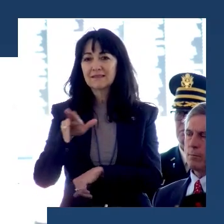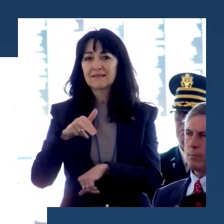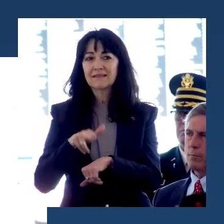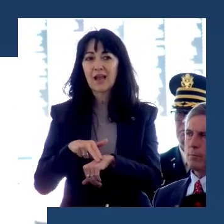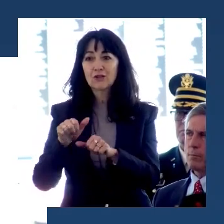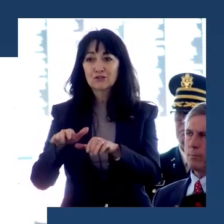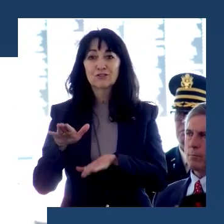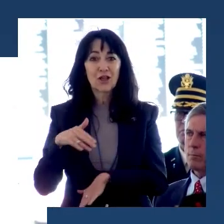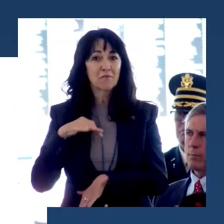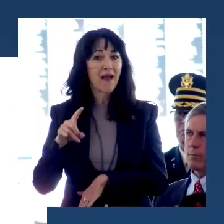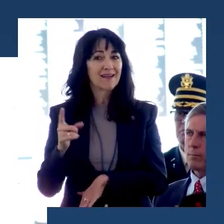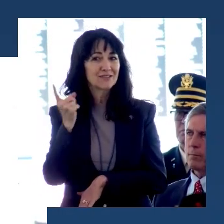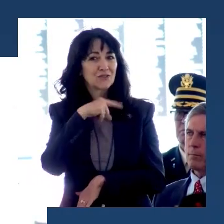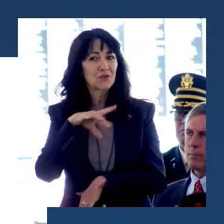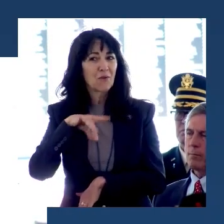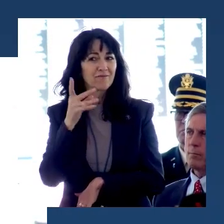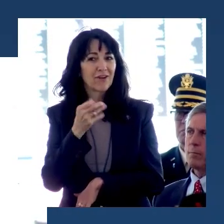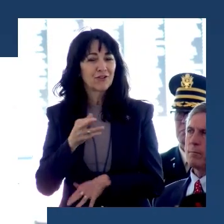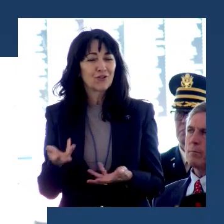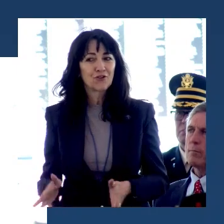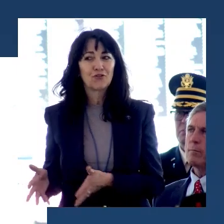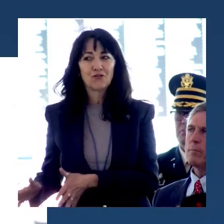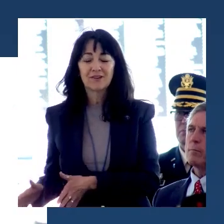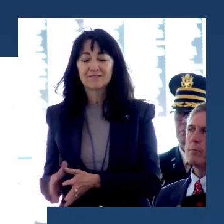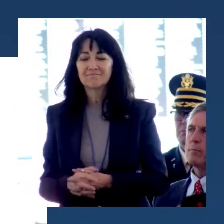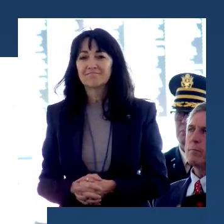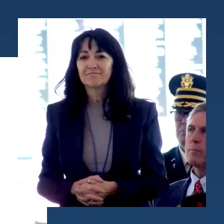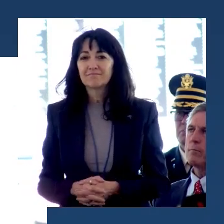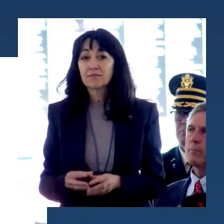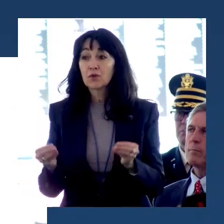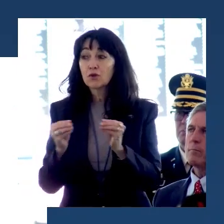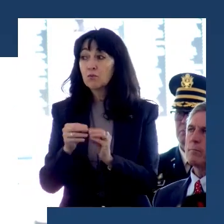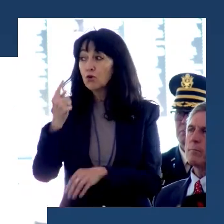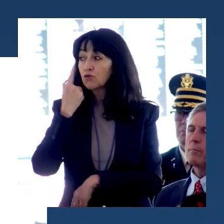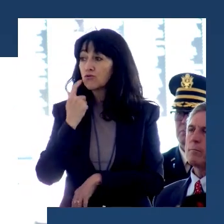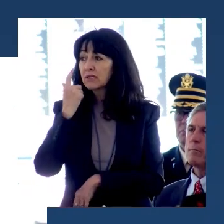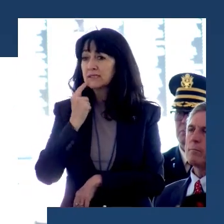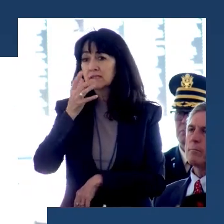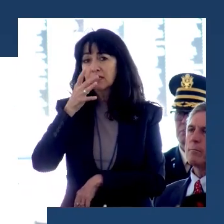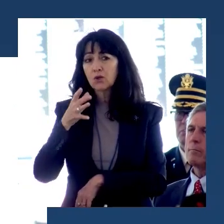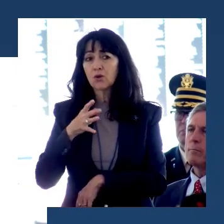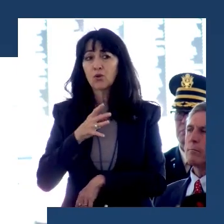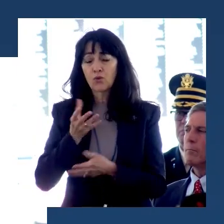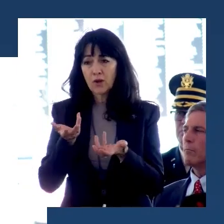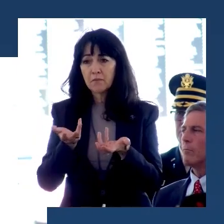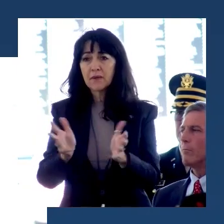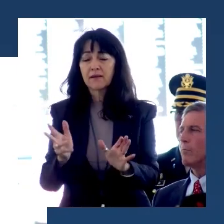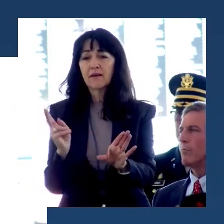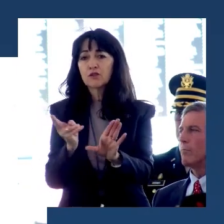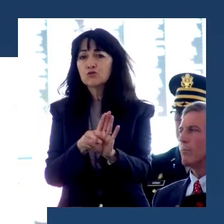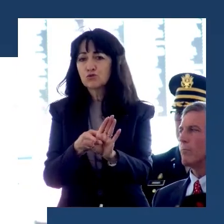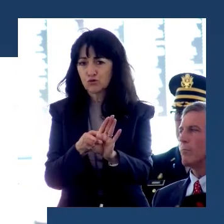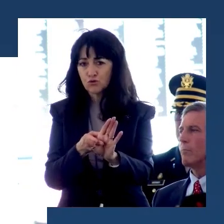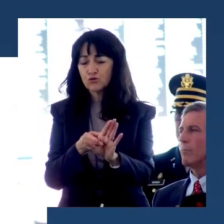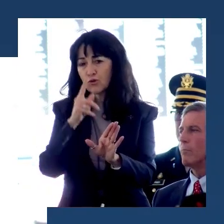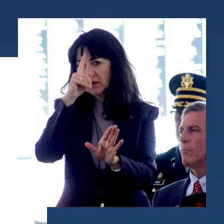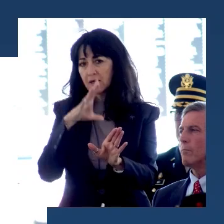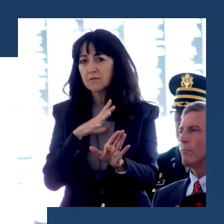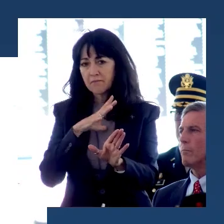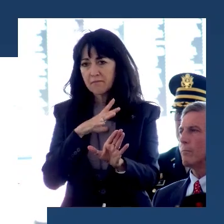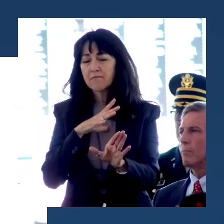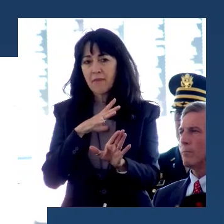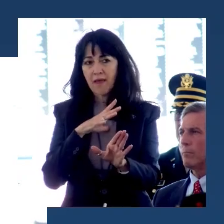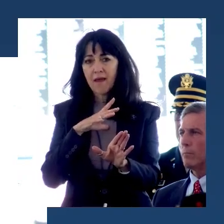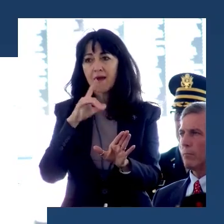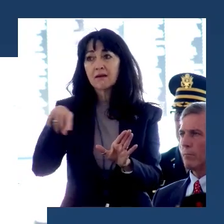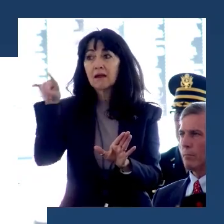did go and find her already. More recently, women have been afforded the opportunity to join men on the battlefields at numbers